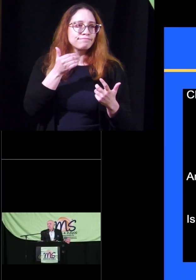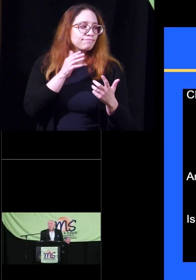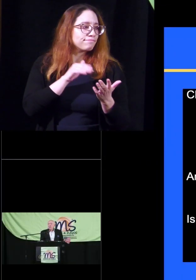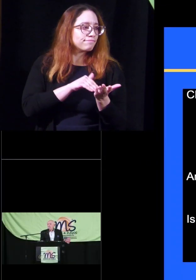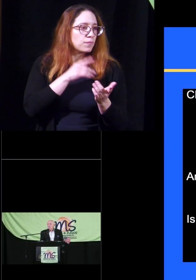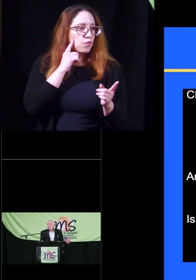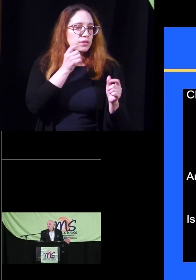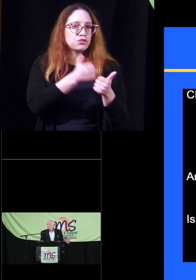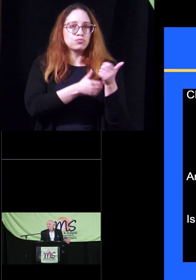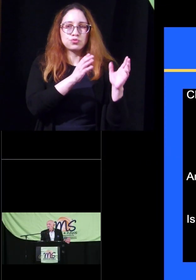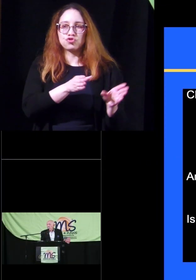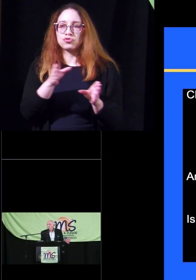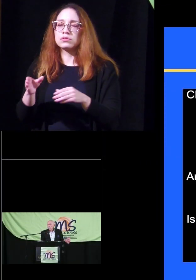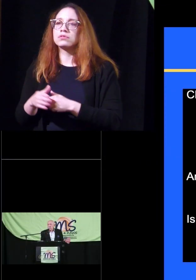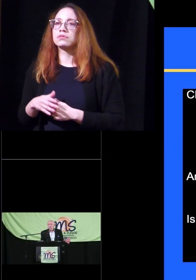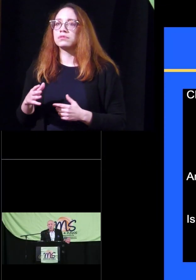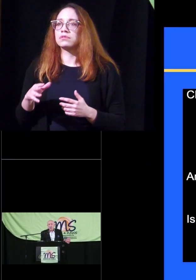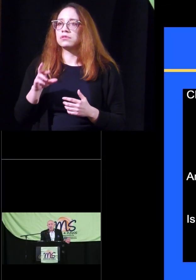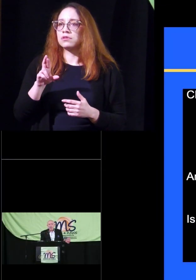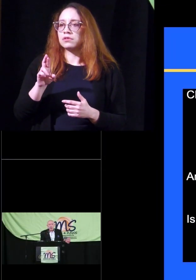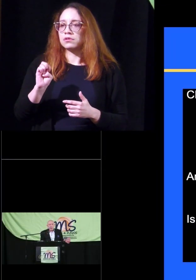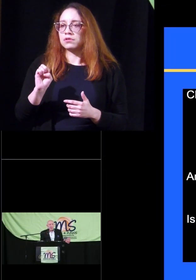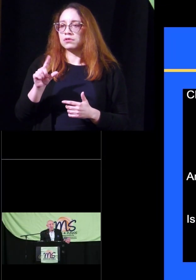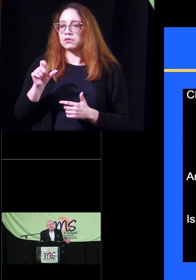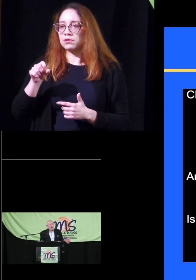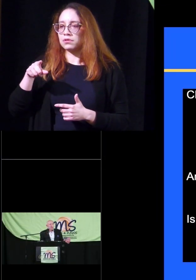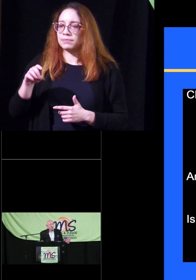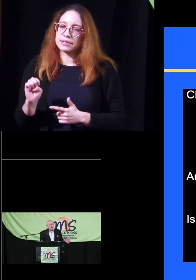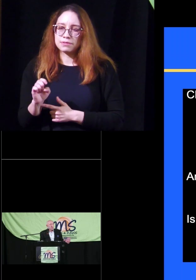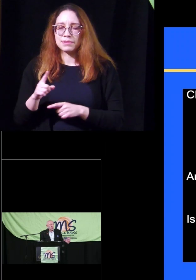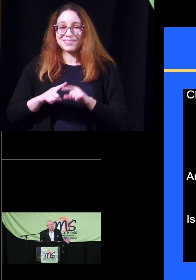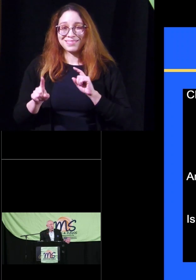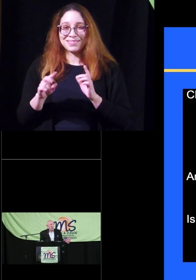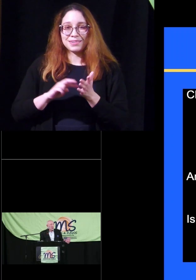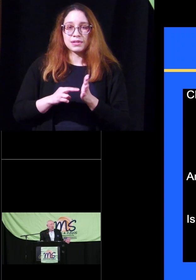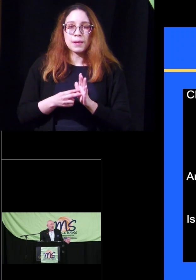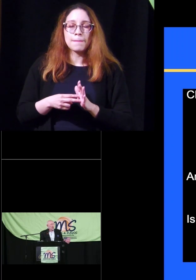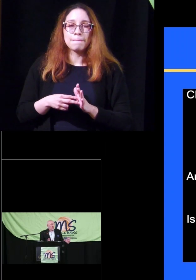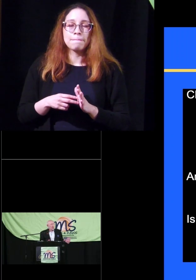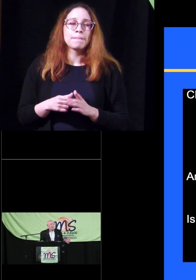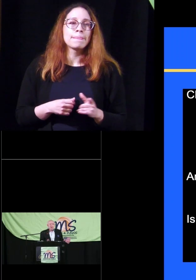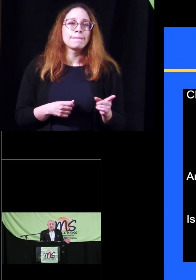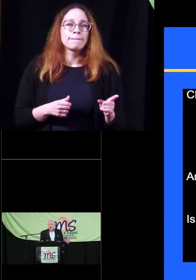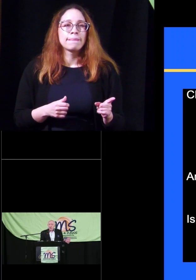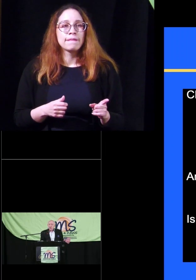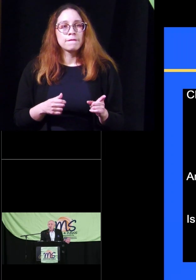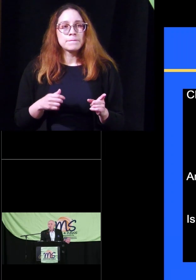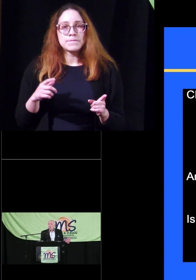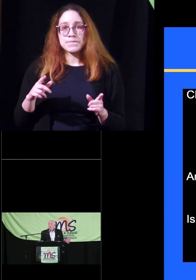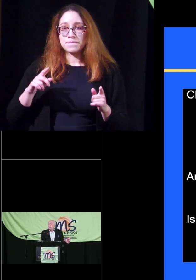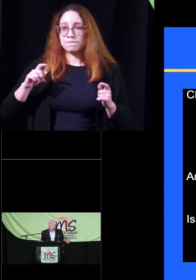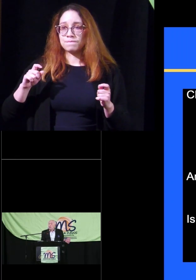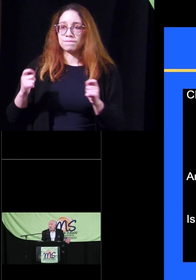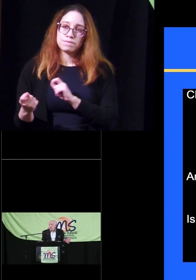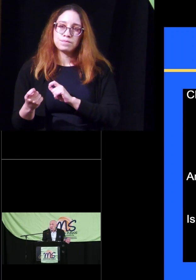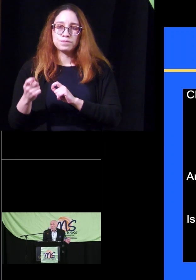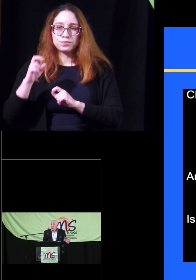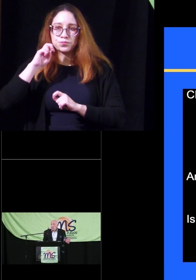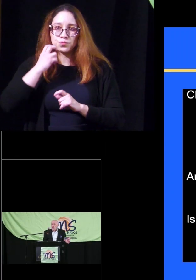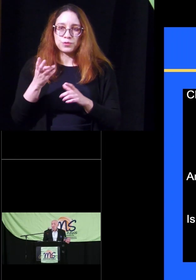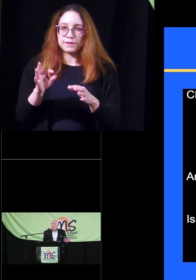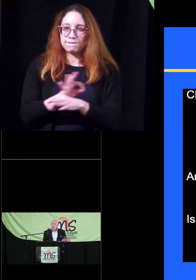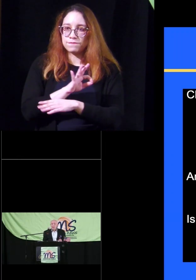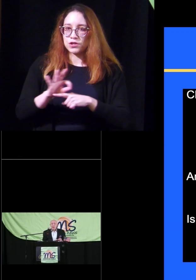I'm going to define for you here a relapse that you probably know about, but the definition is important. And a relapse means a change in neurological